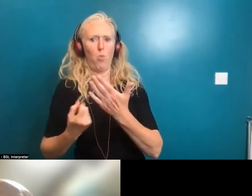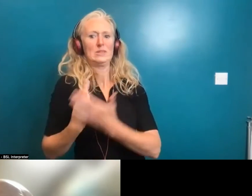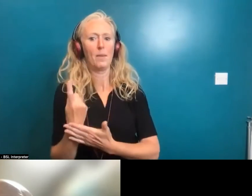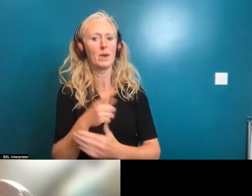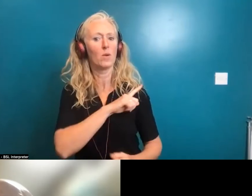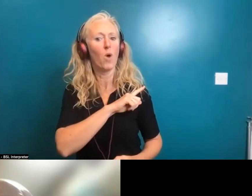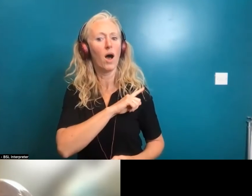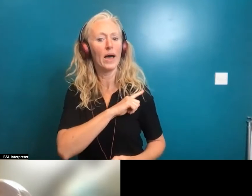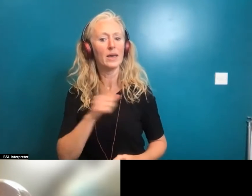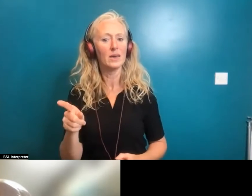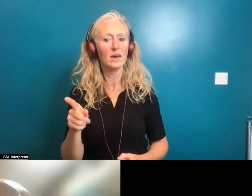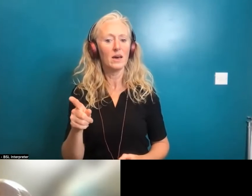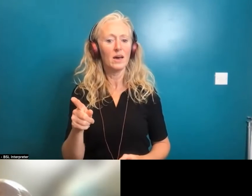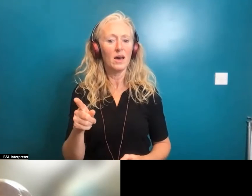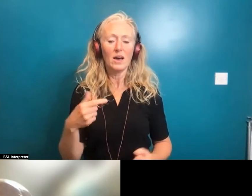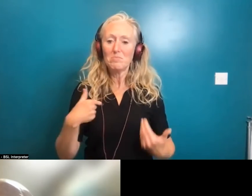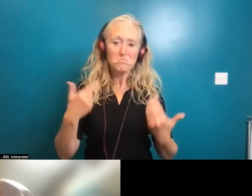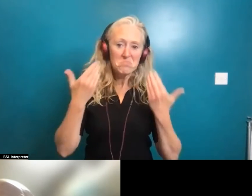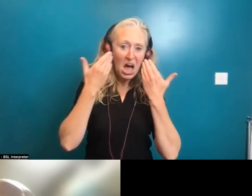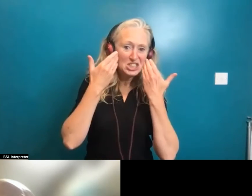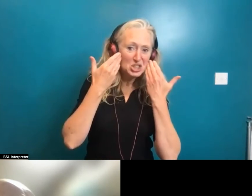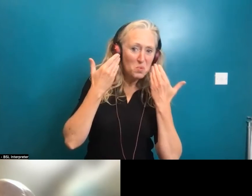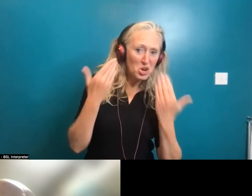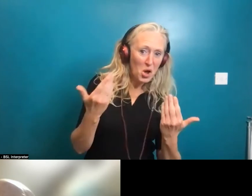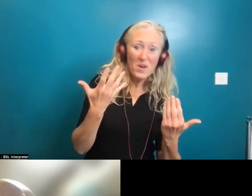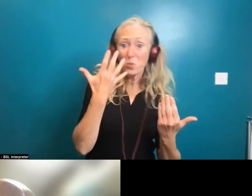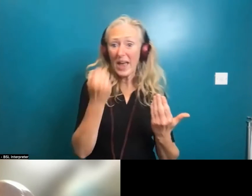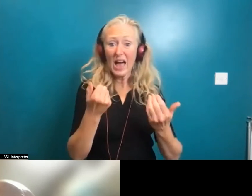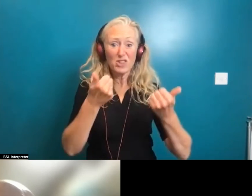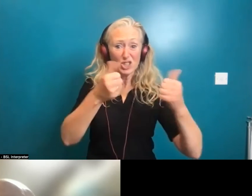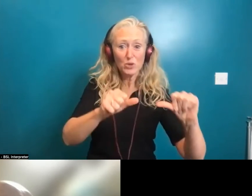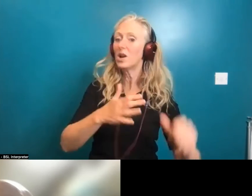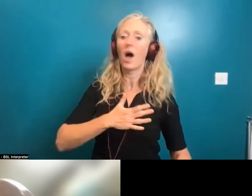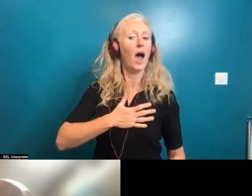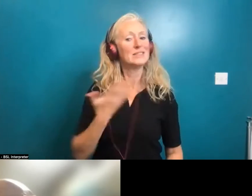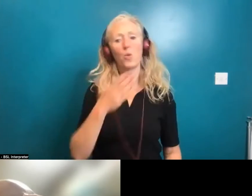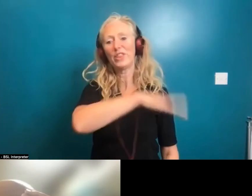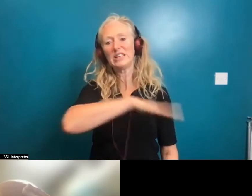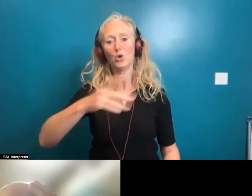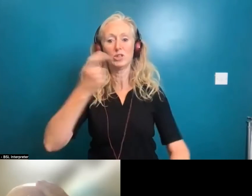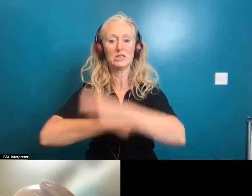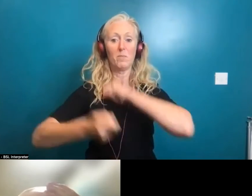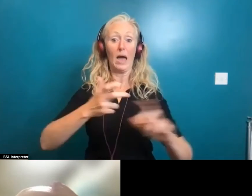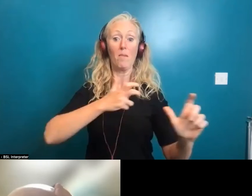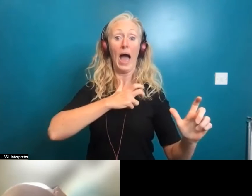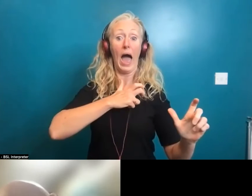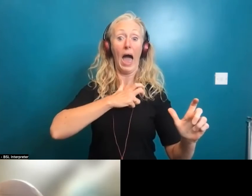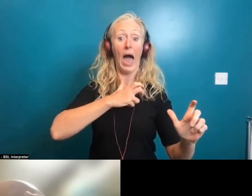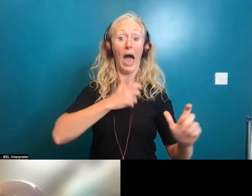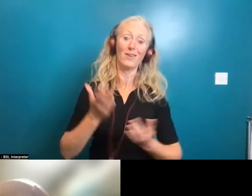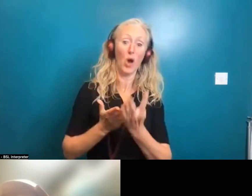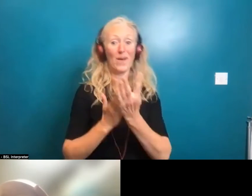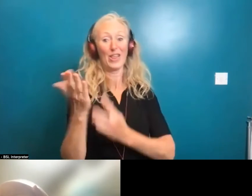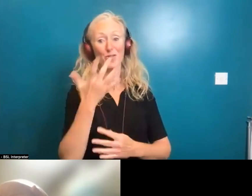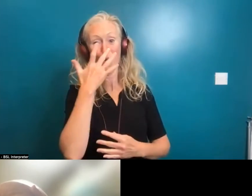a solution to it, and I'm not sure I want children to be afraid of puberty. So, but it